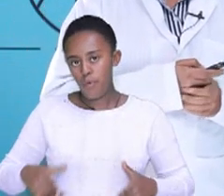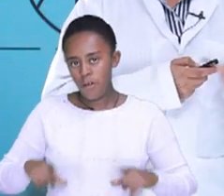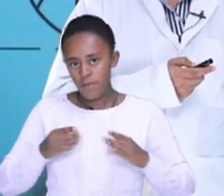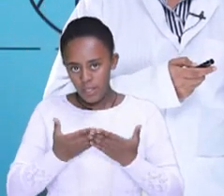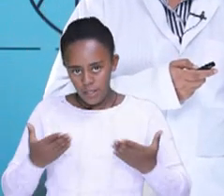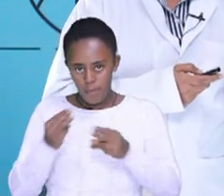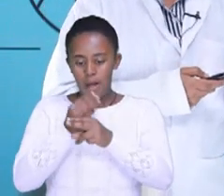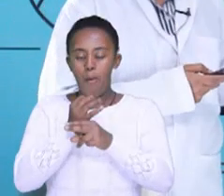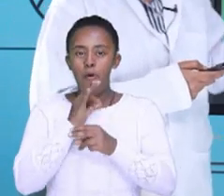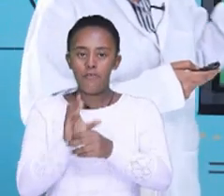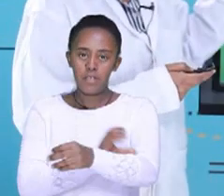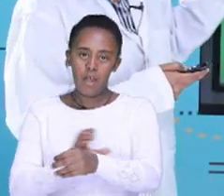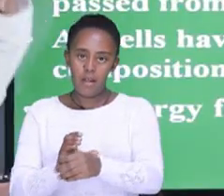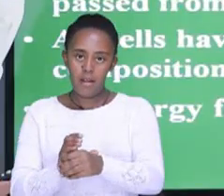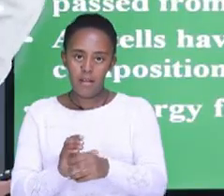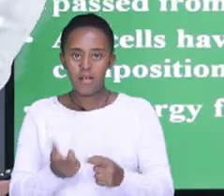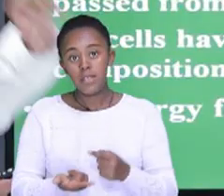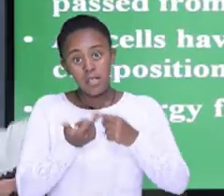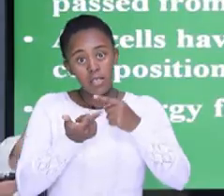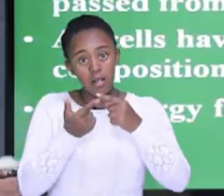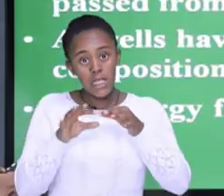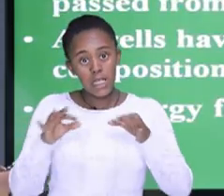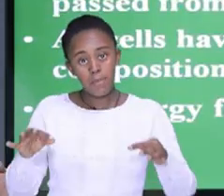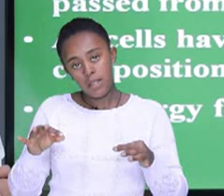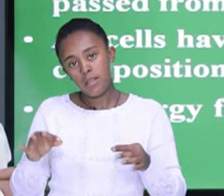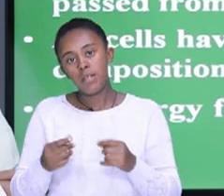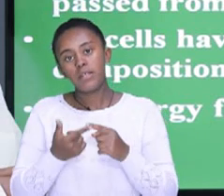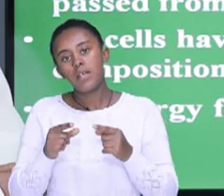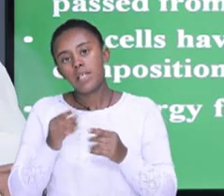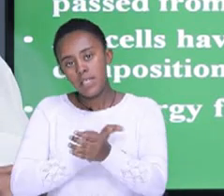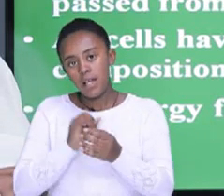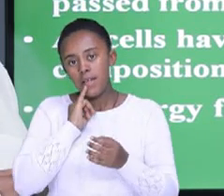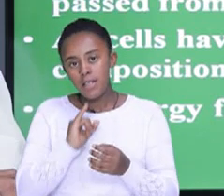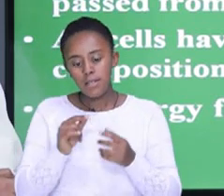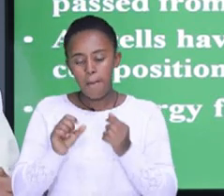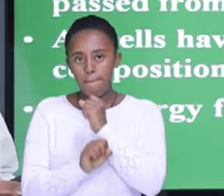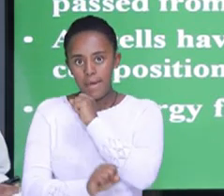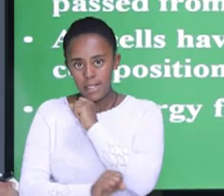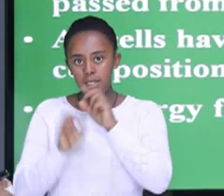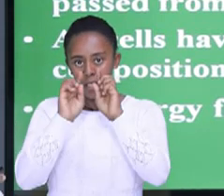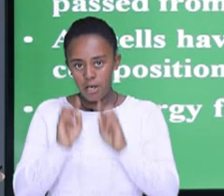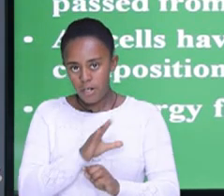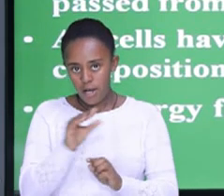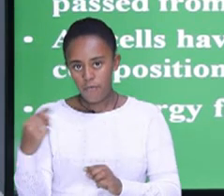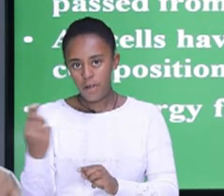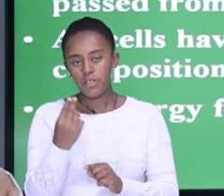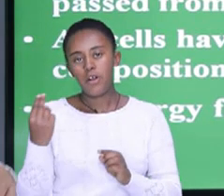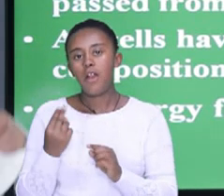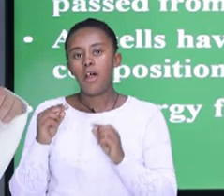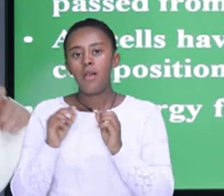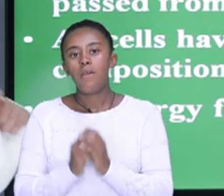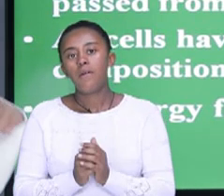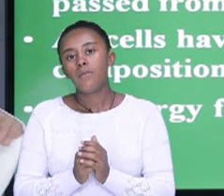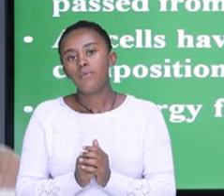up of cells. And the second statement, the cell is basic structural and functional unit